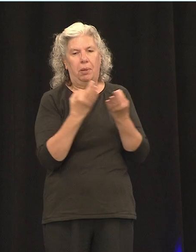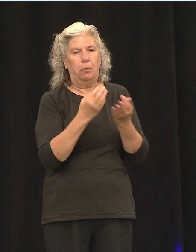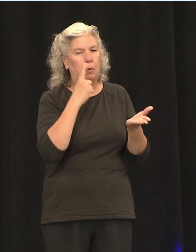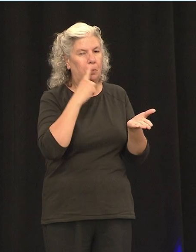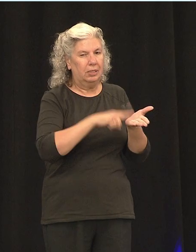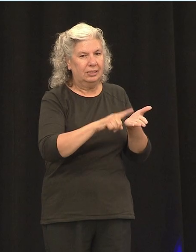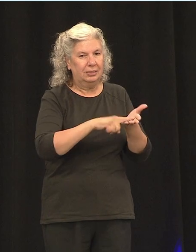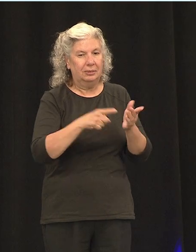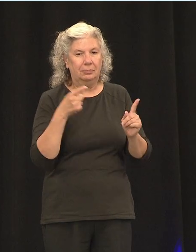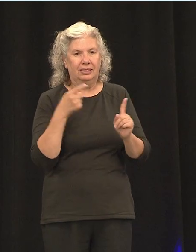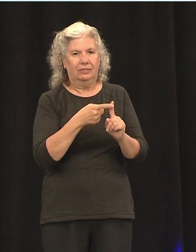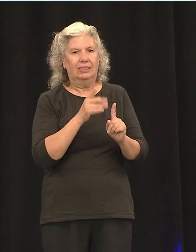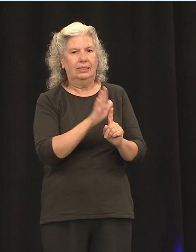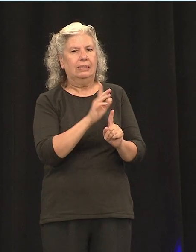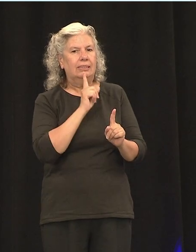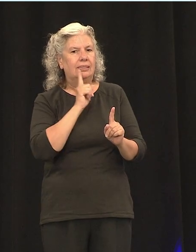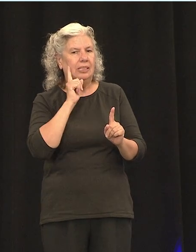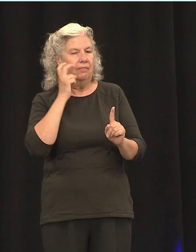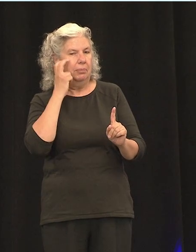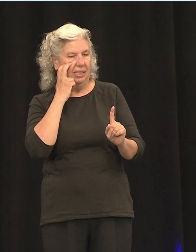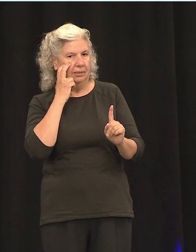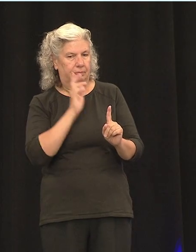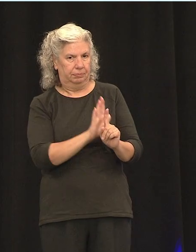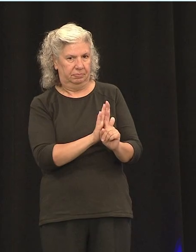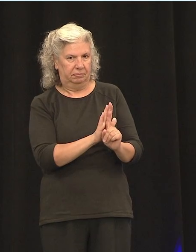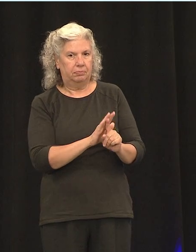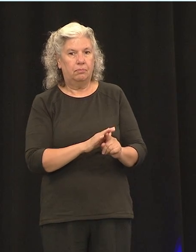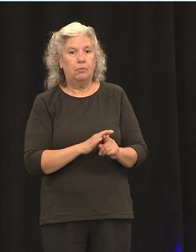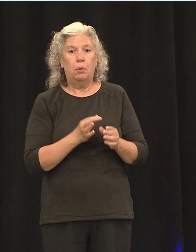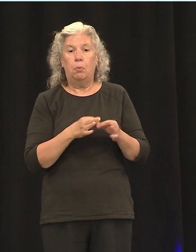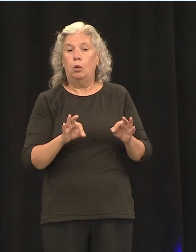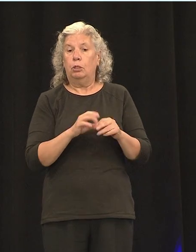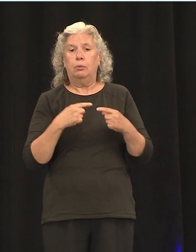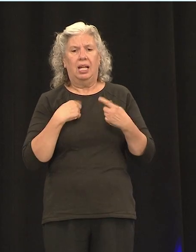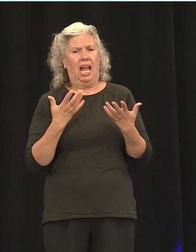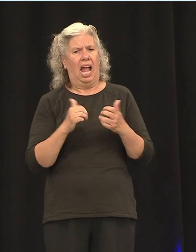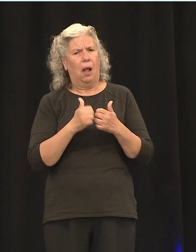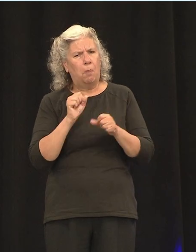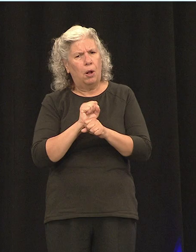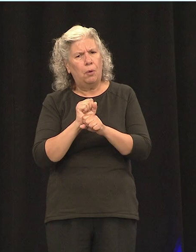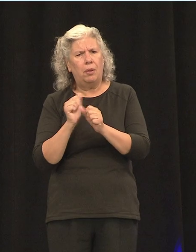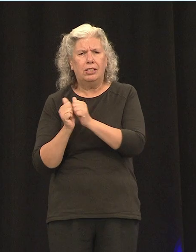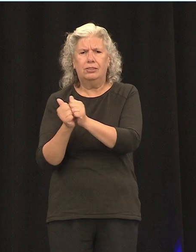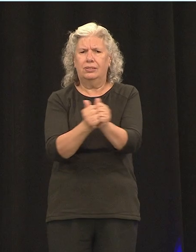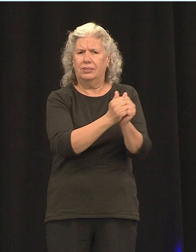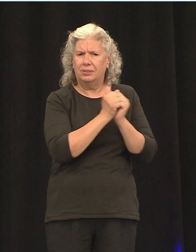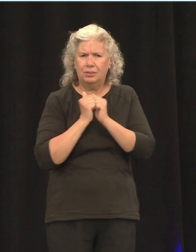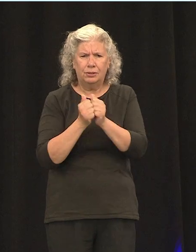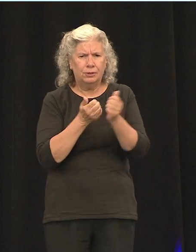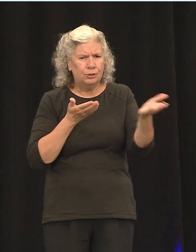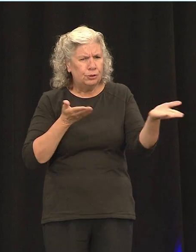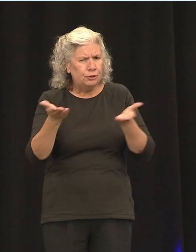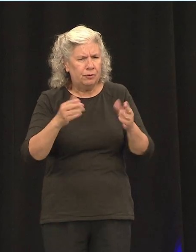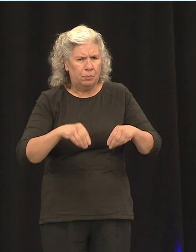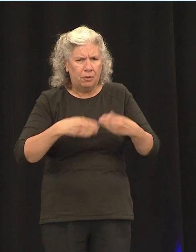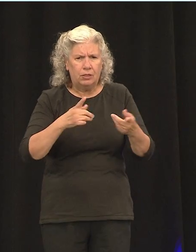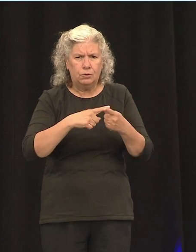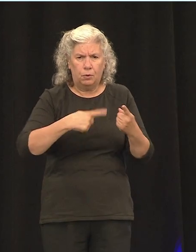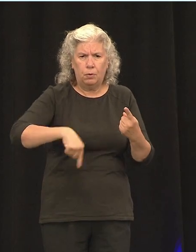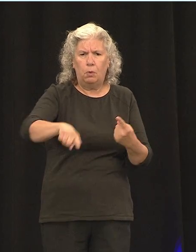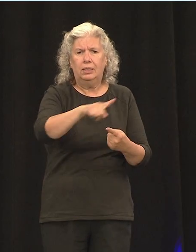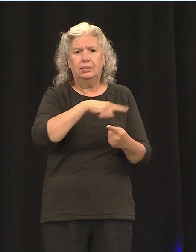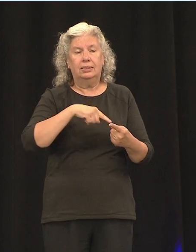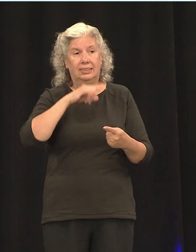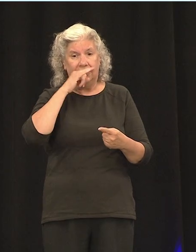is how do we work together to serve the kids in this population? And so,